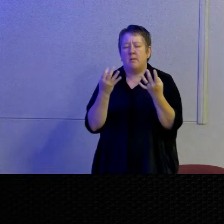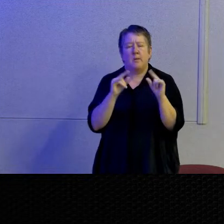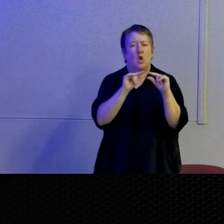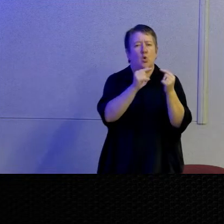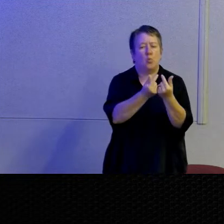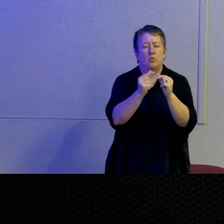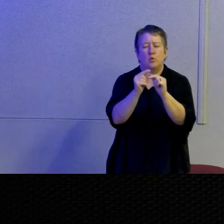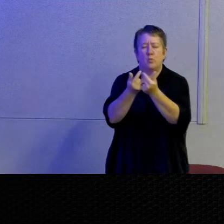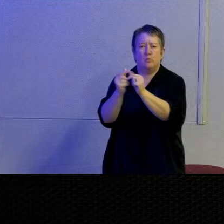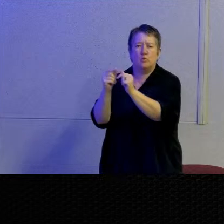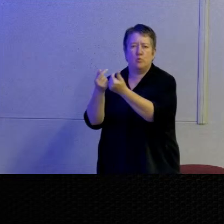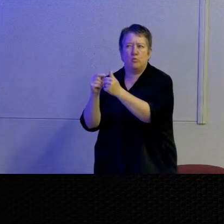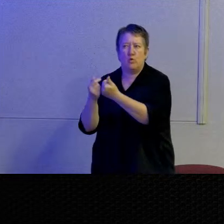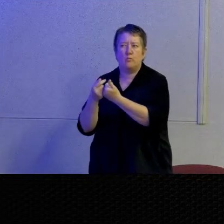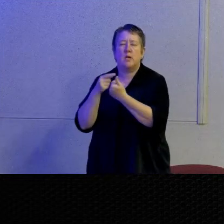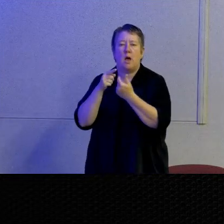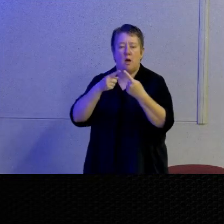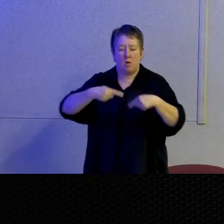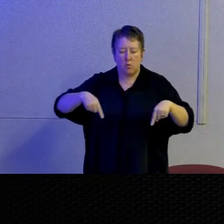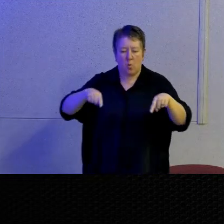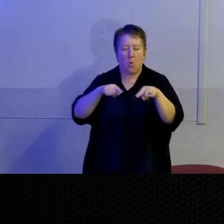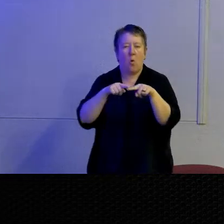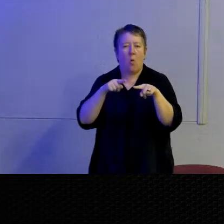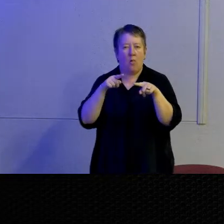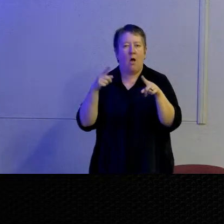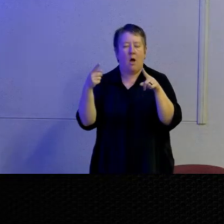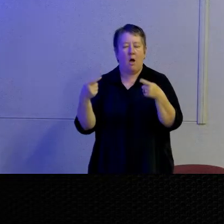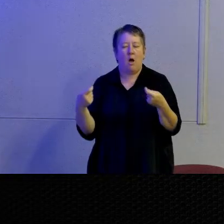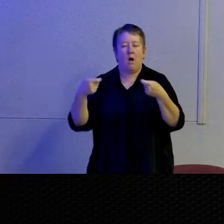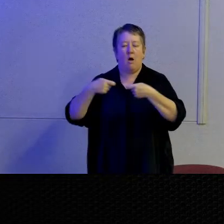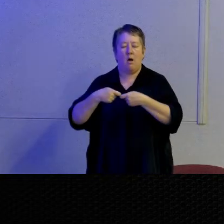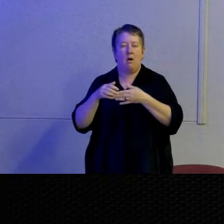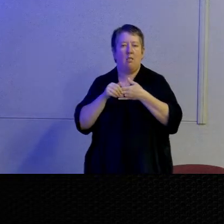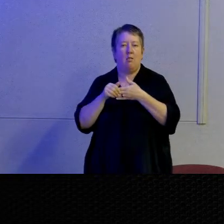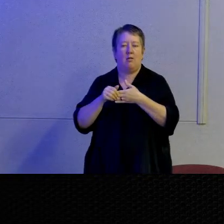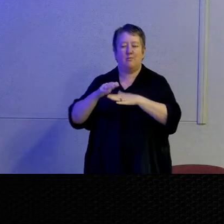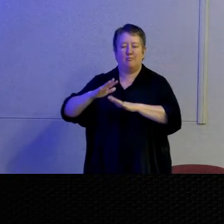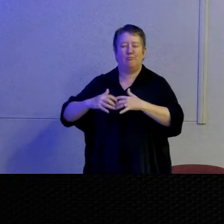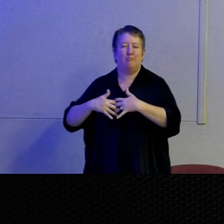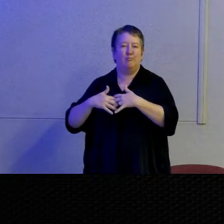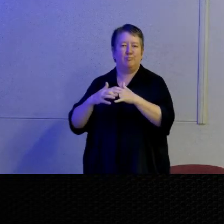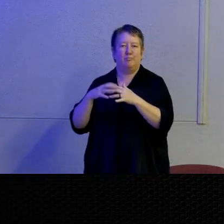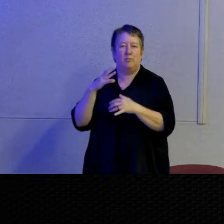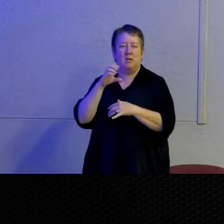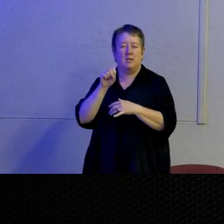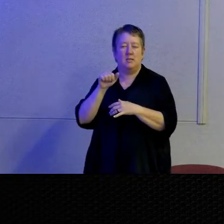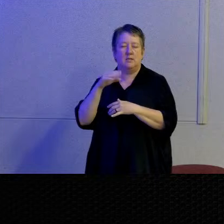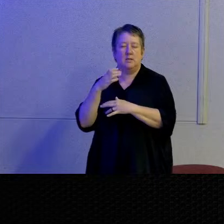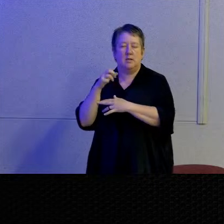of the SASN consortium. Considering the current standing,